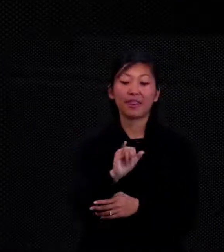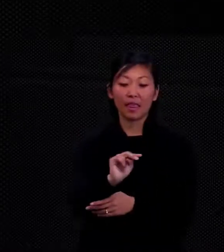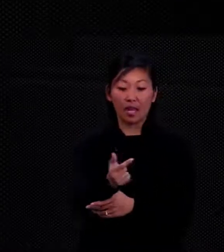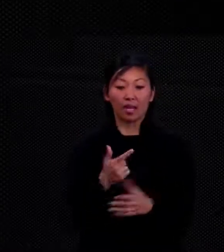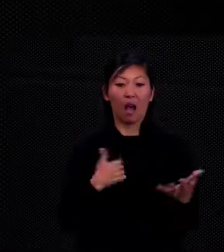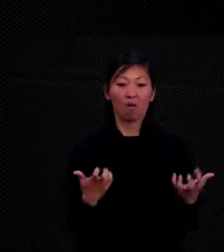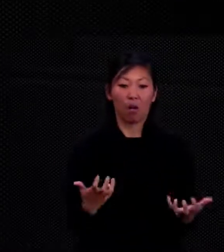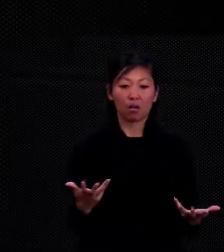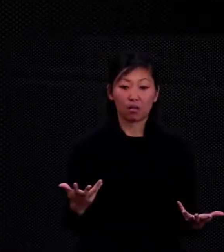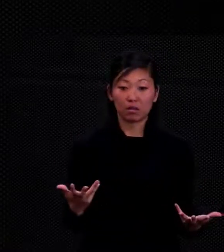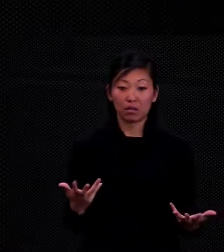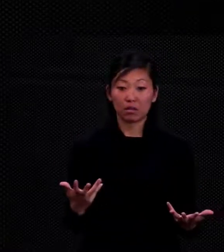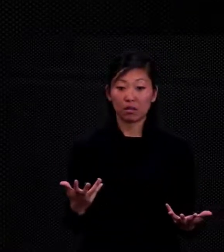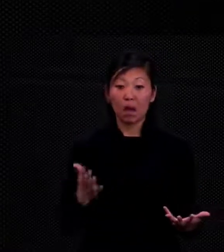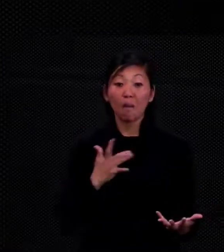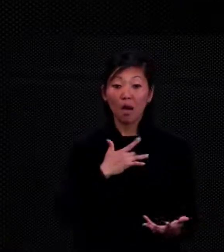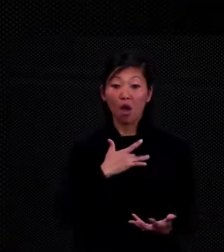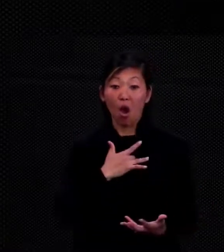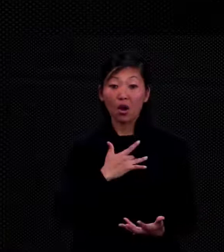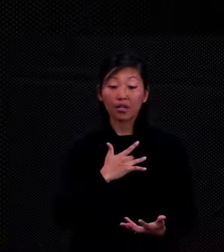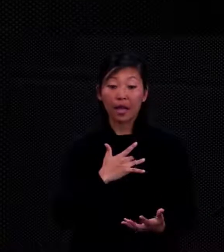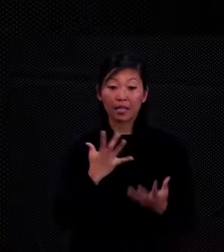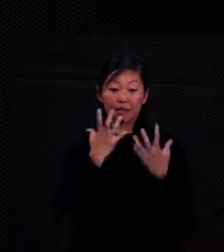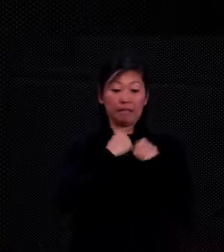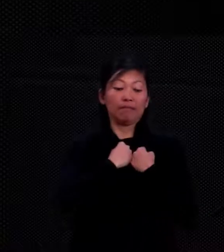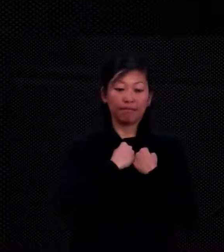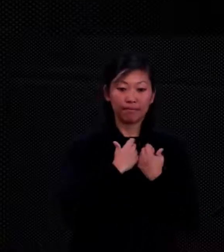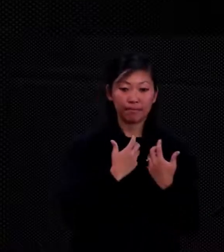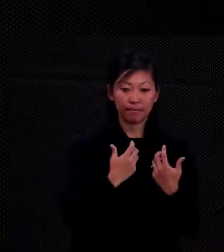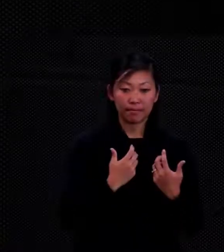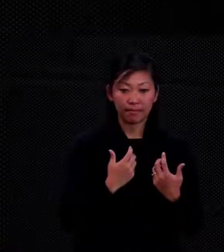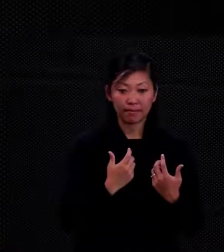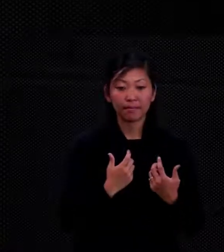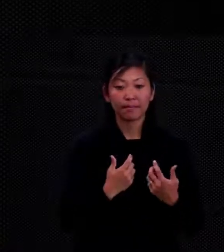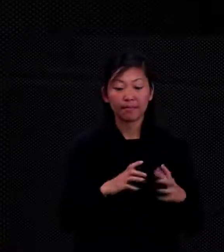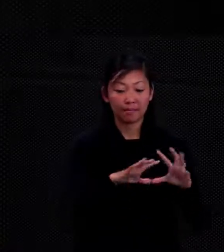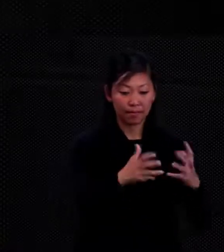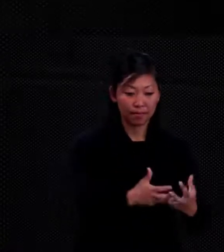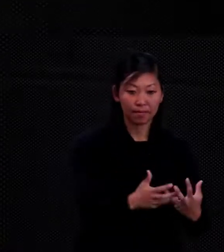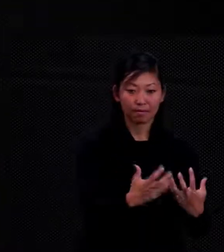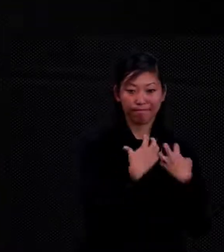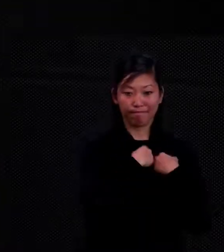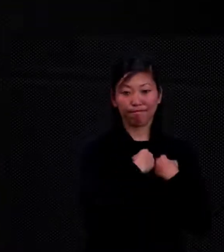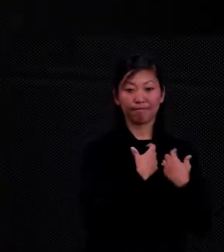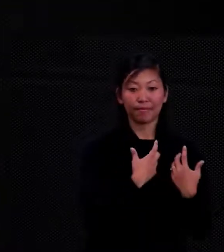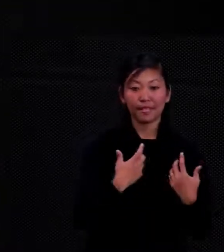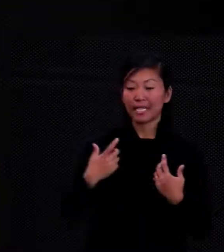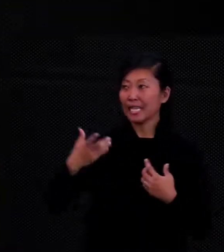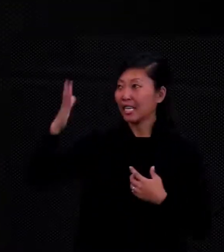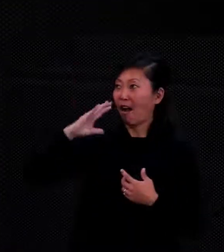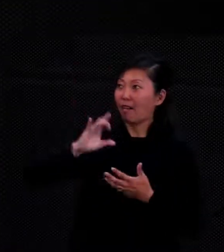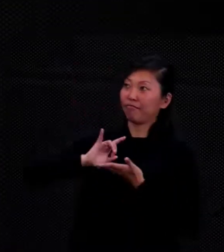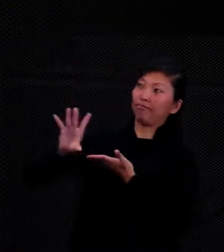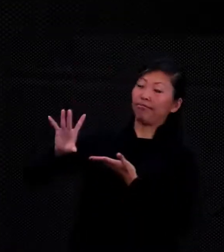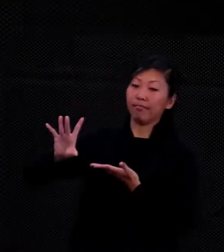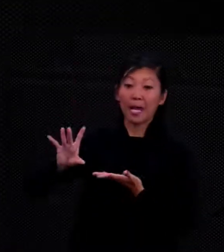been captured. I am in active service of the creation, and the result can only be chaos and conflict in my